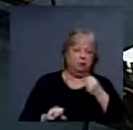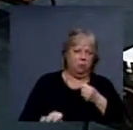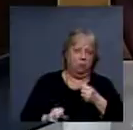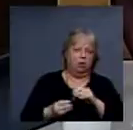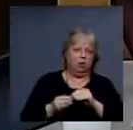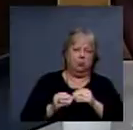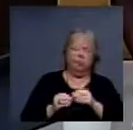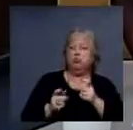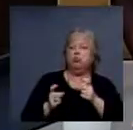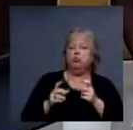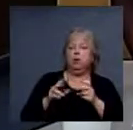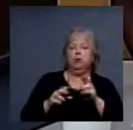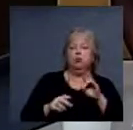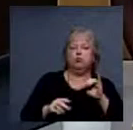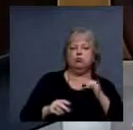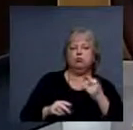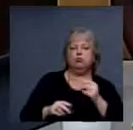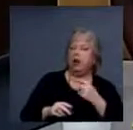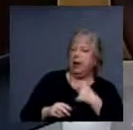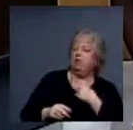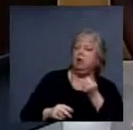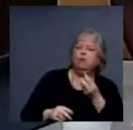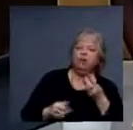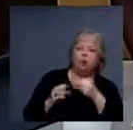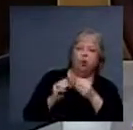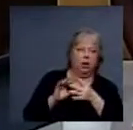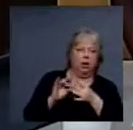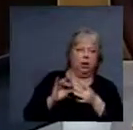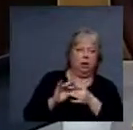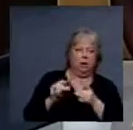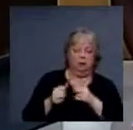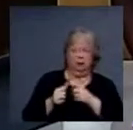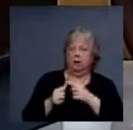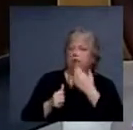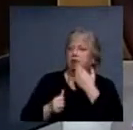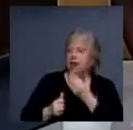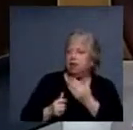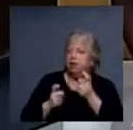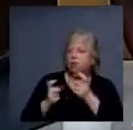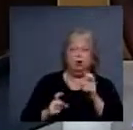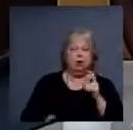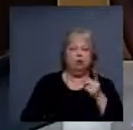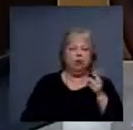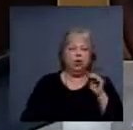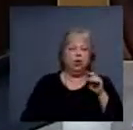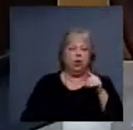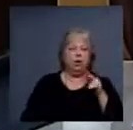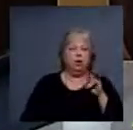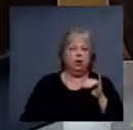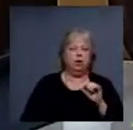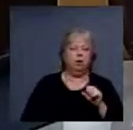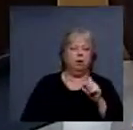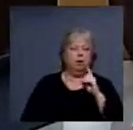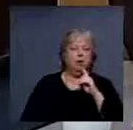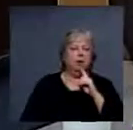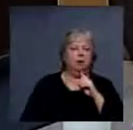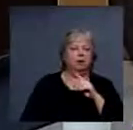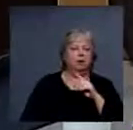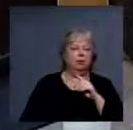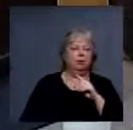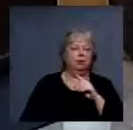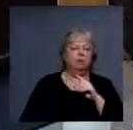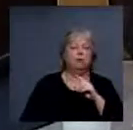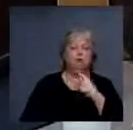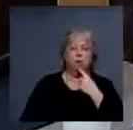Wright? I have just a few more comments, Mayor. I want to, first of all, thank you, Director Campuris, for acknowledging it's time for us